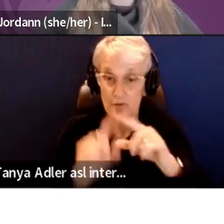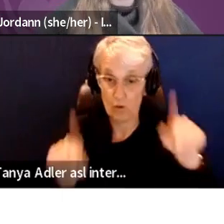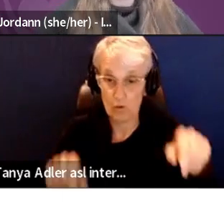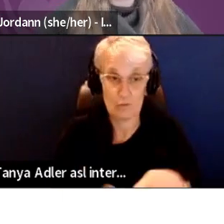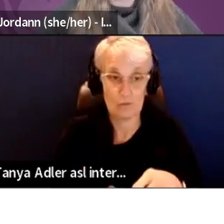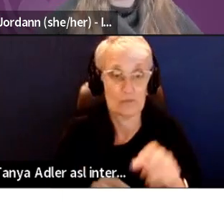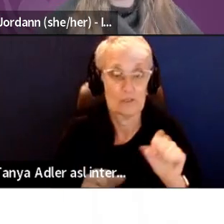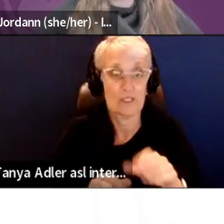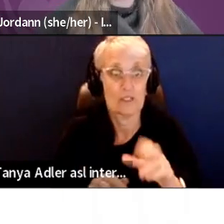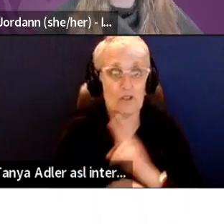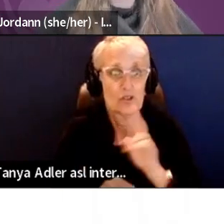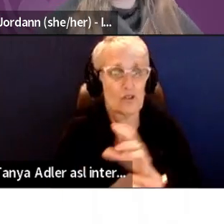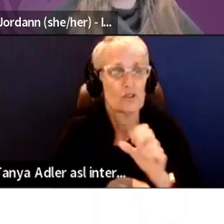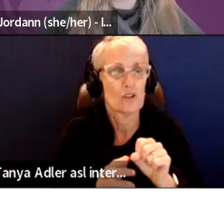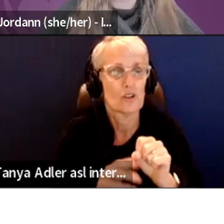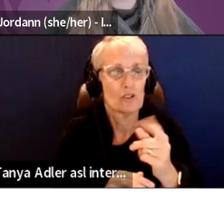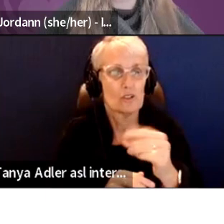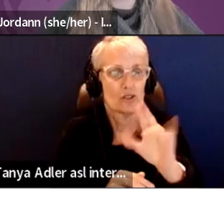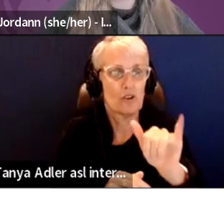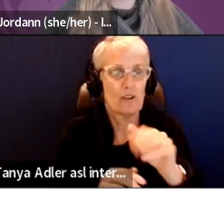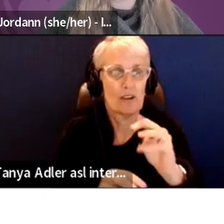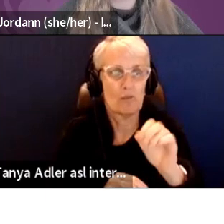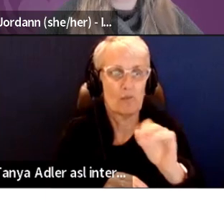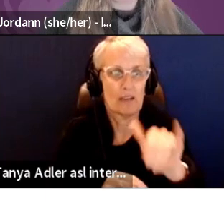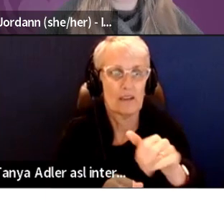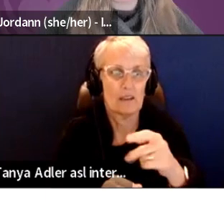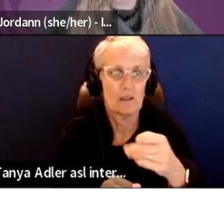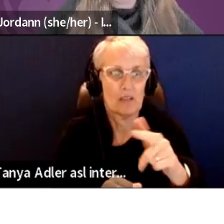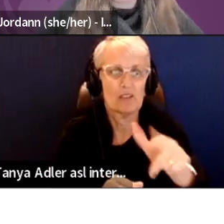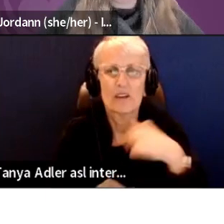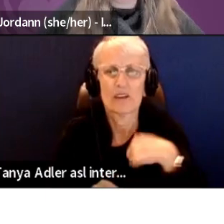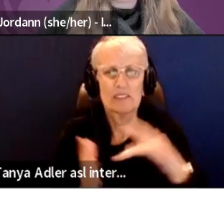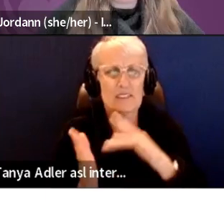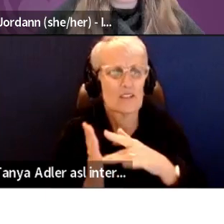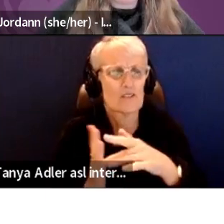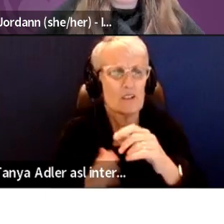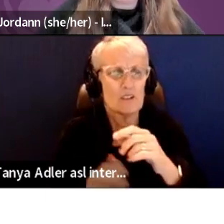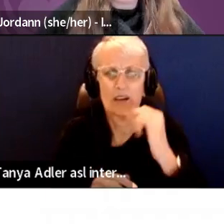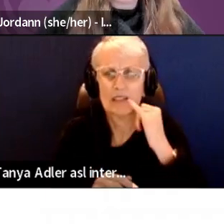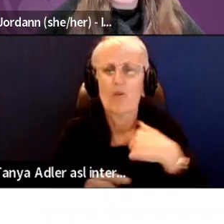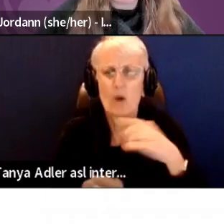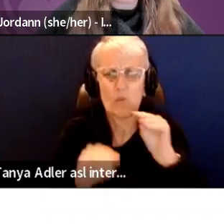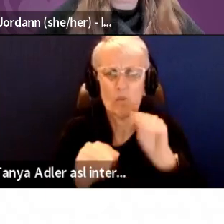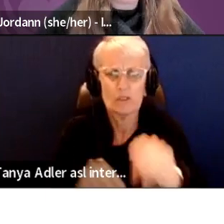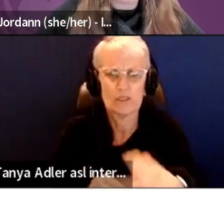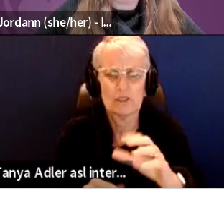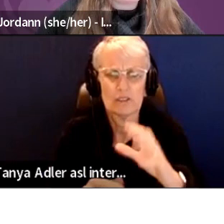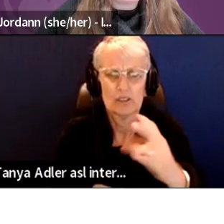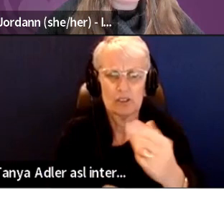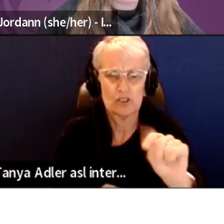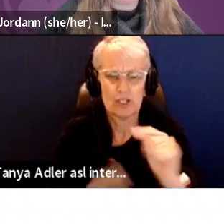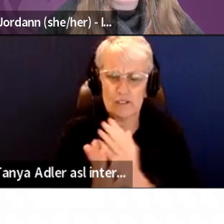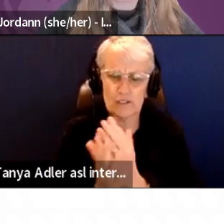the SurveyMonkey Apply website, and you can find that link on the Central i.d.e.a Fund website that one of my colleagues will post in the chat box toward the